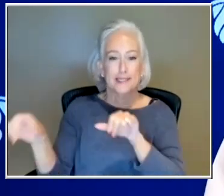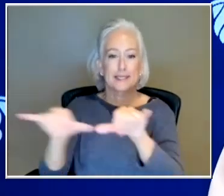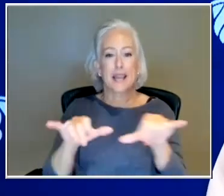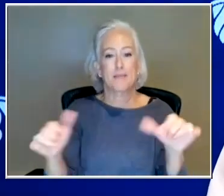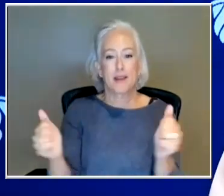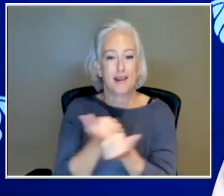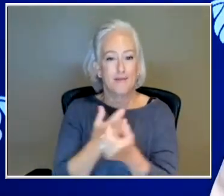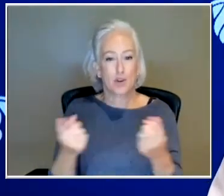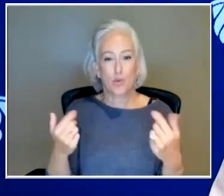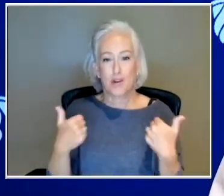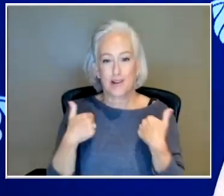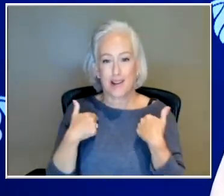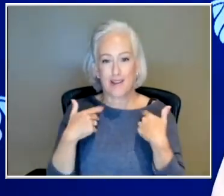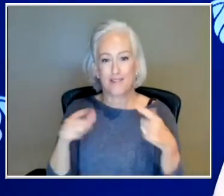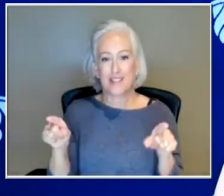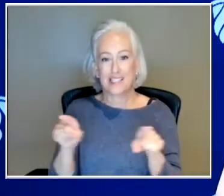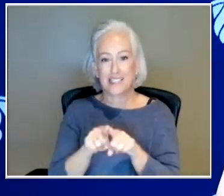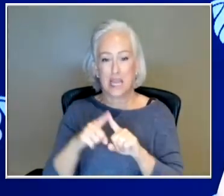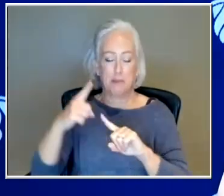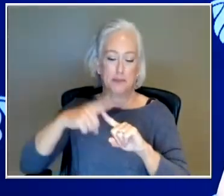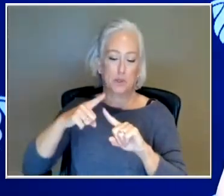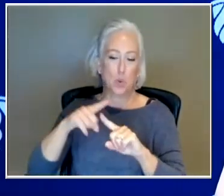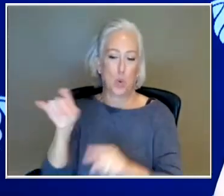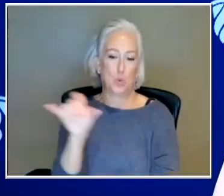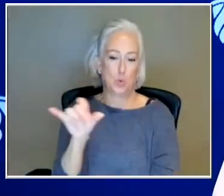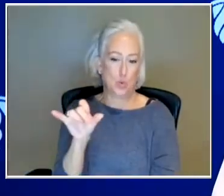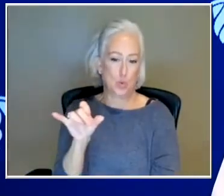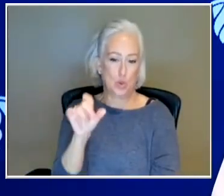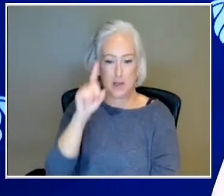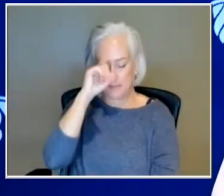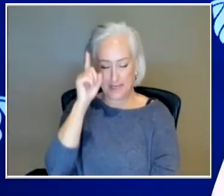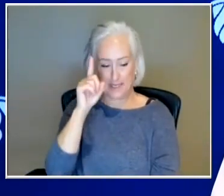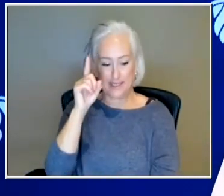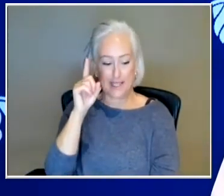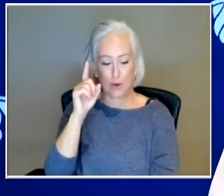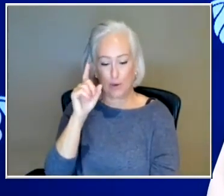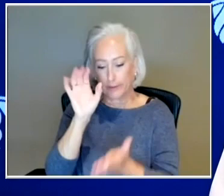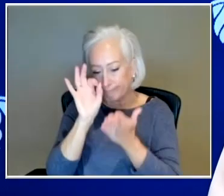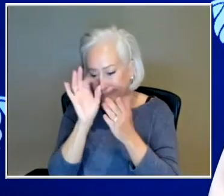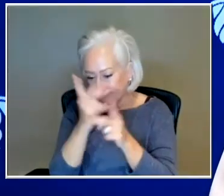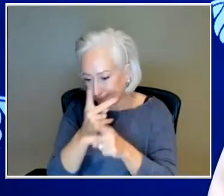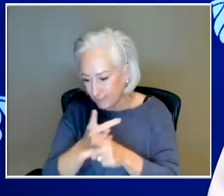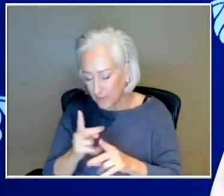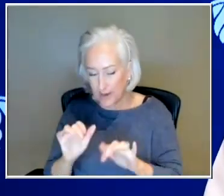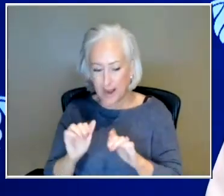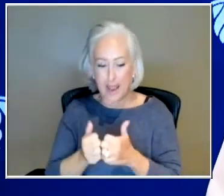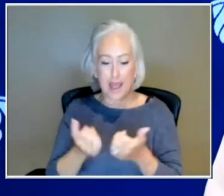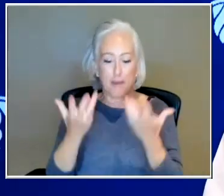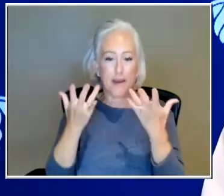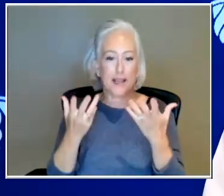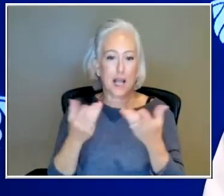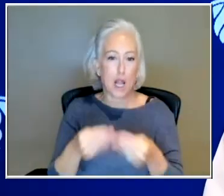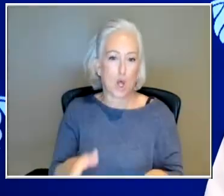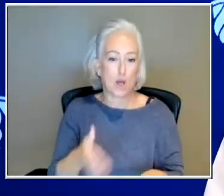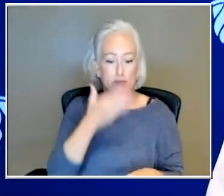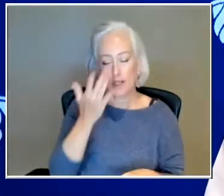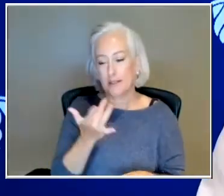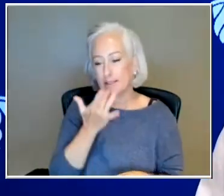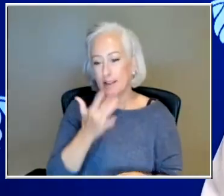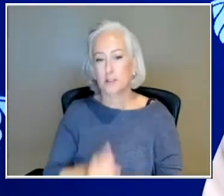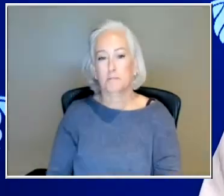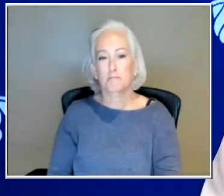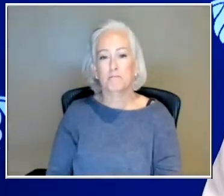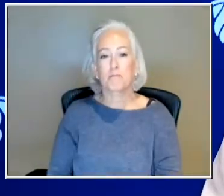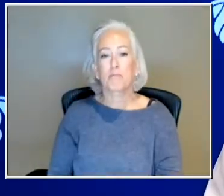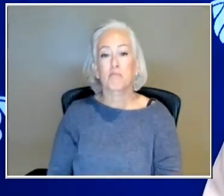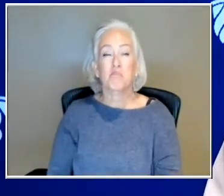of score, if you will, because they were scoring the loss of smell and taste. So initially, I think it helps, but in the long